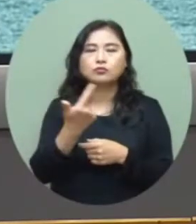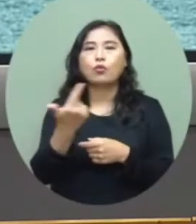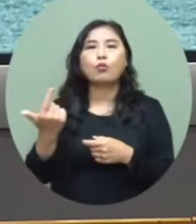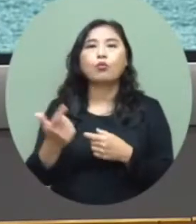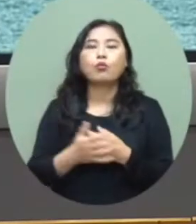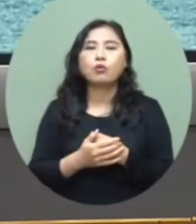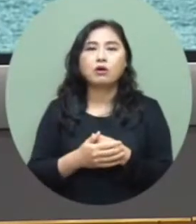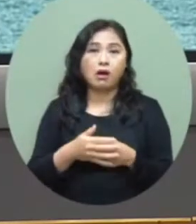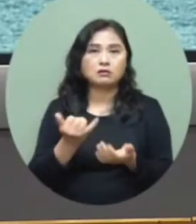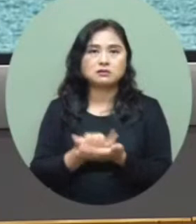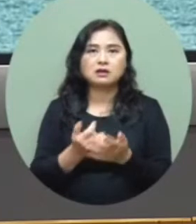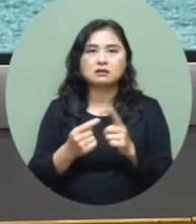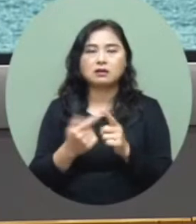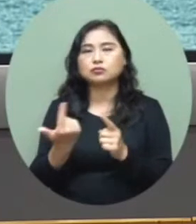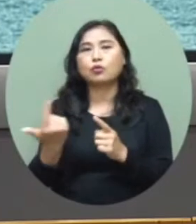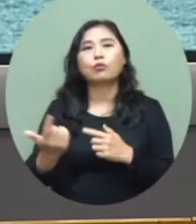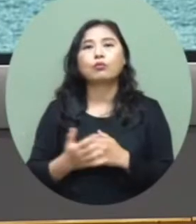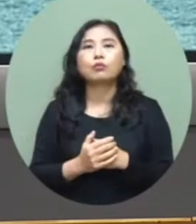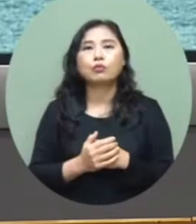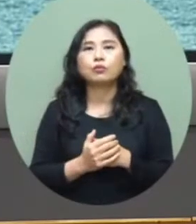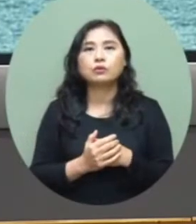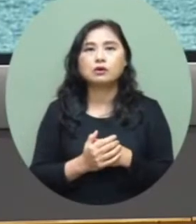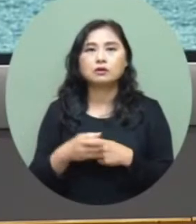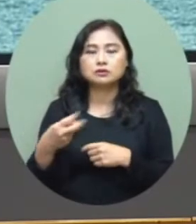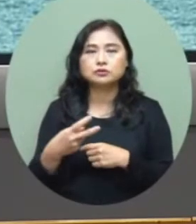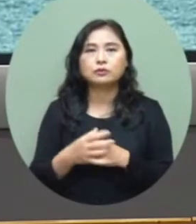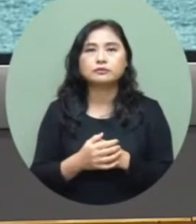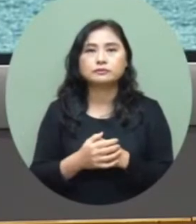have taken up a very high proportion.